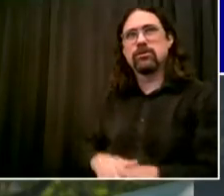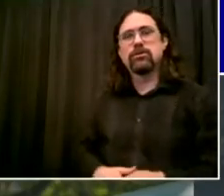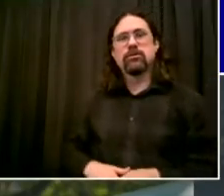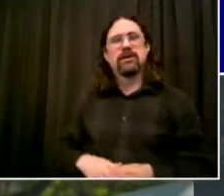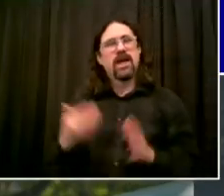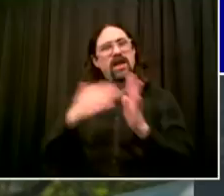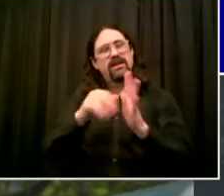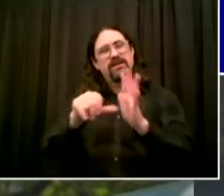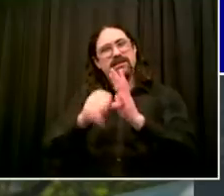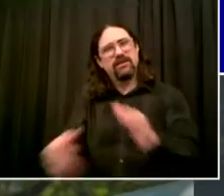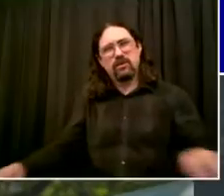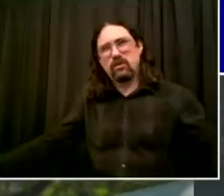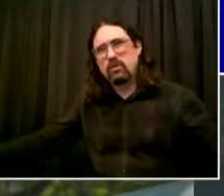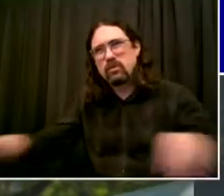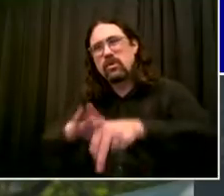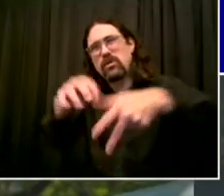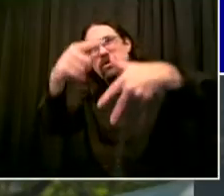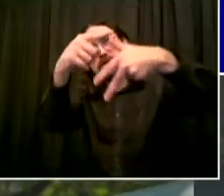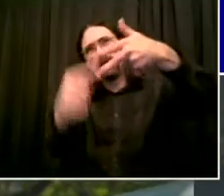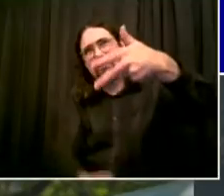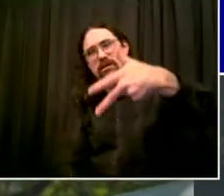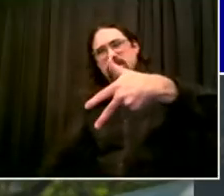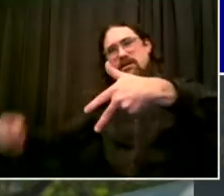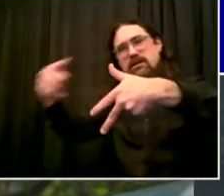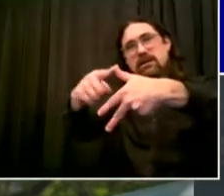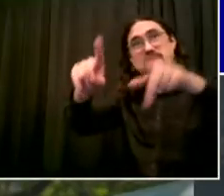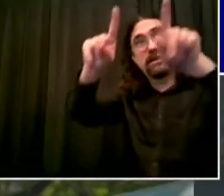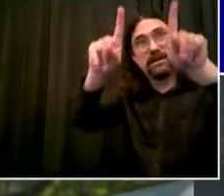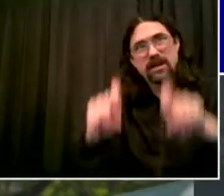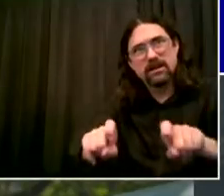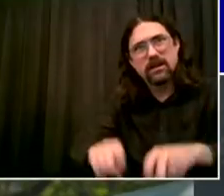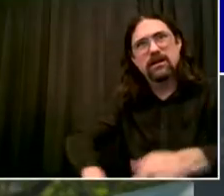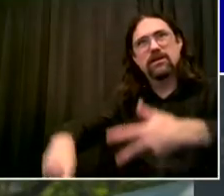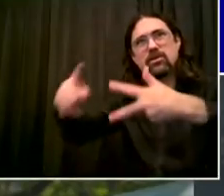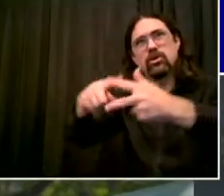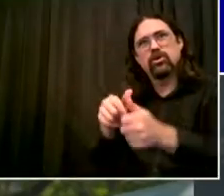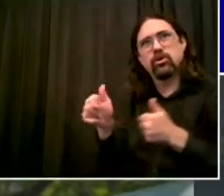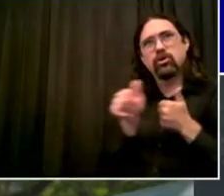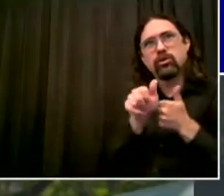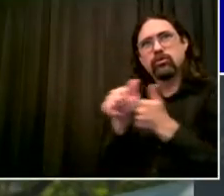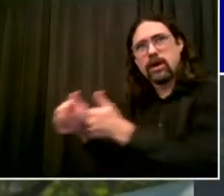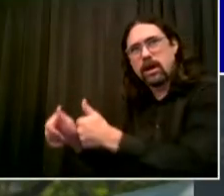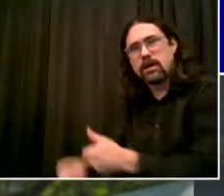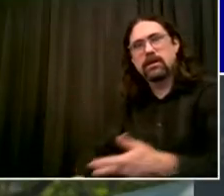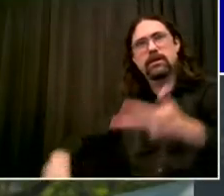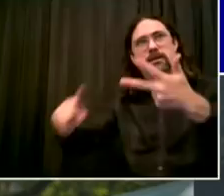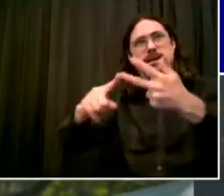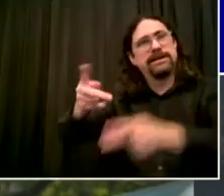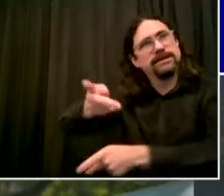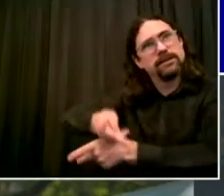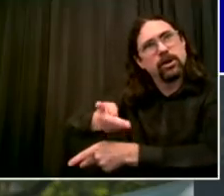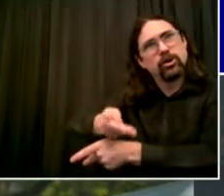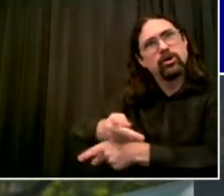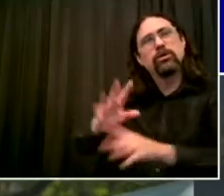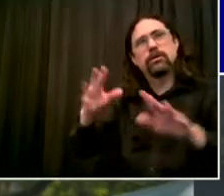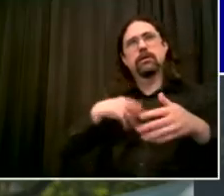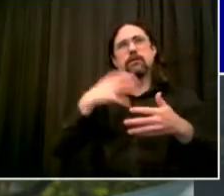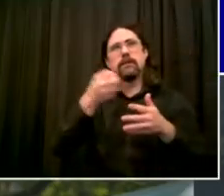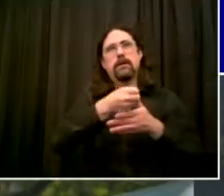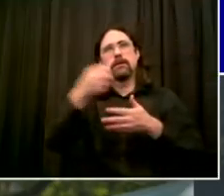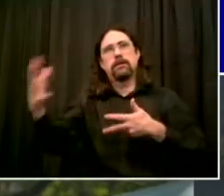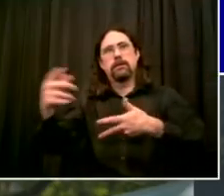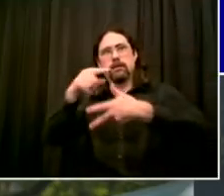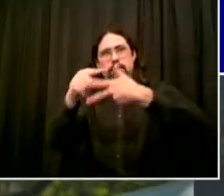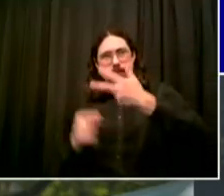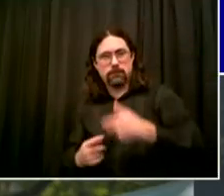gets it. Anyone who needs to safely separate in a hotel room gets it. Anyone who needs support at home, if they're isolating from their family at home, they need